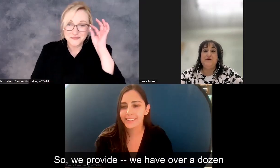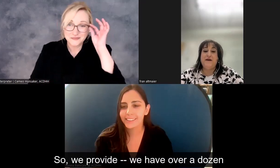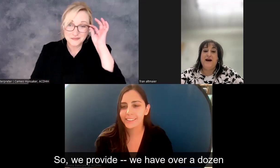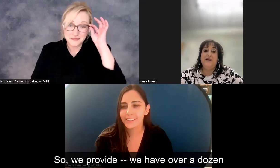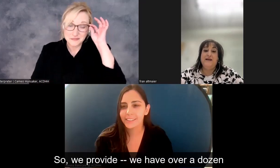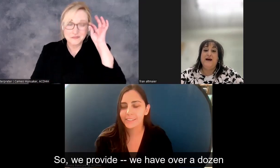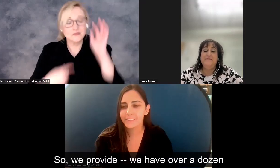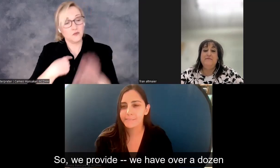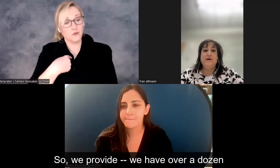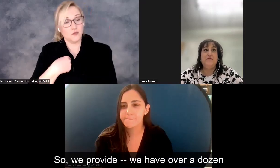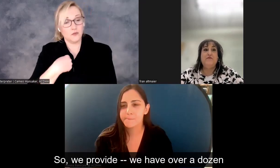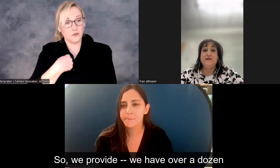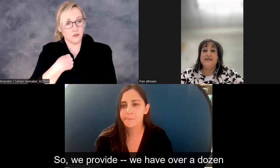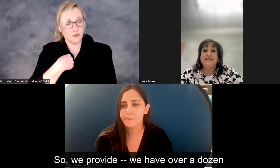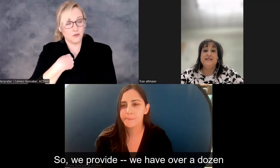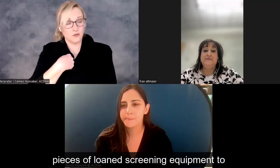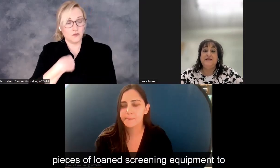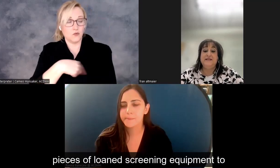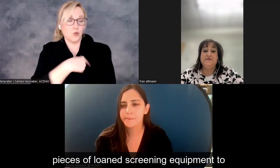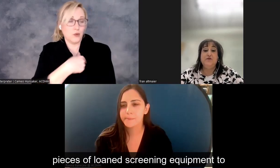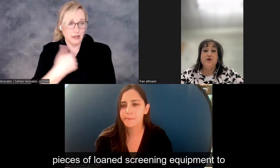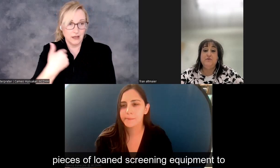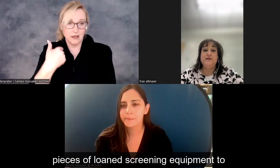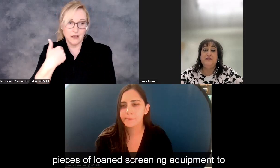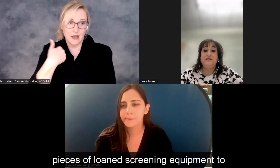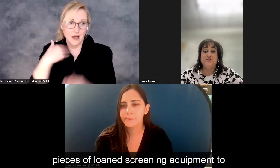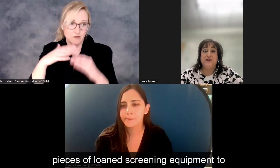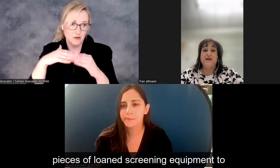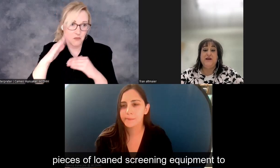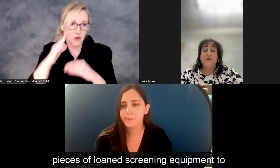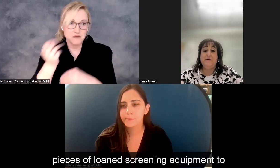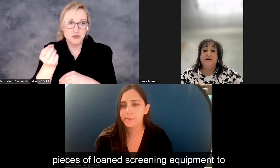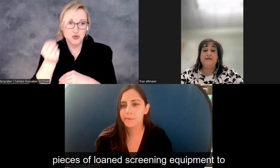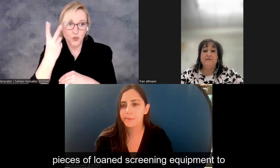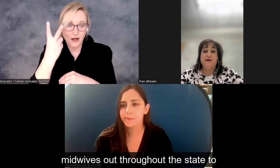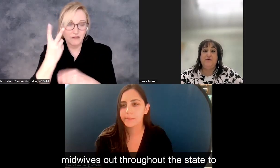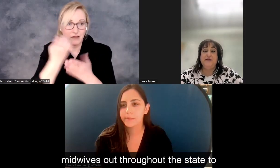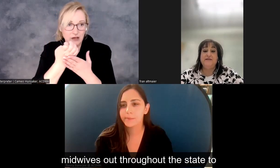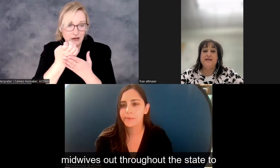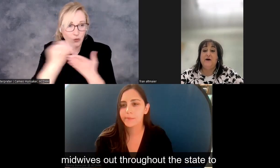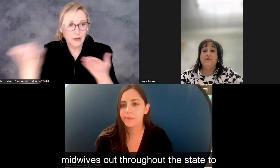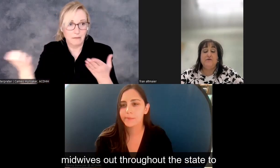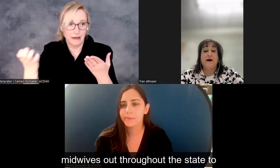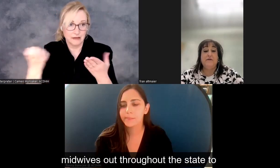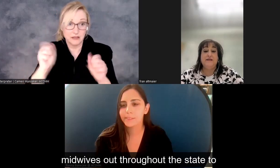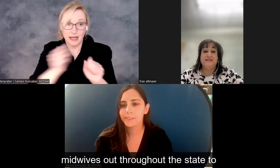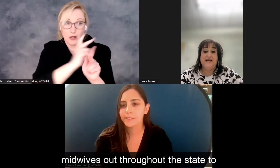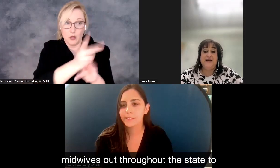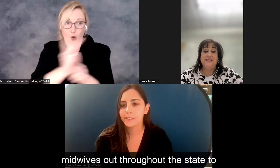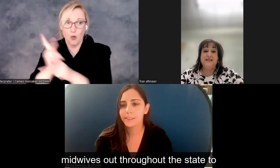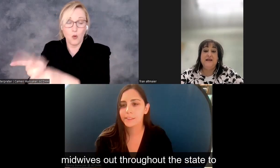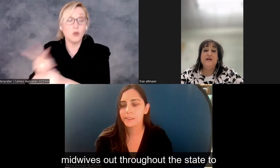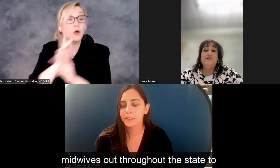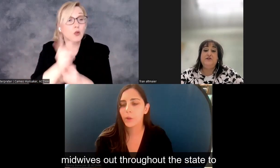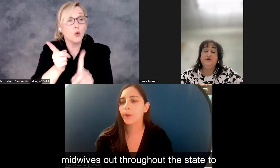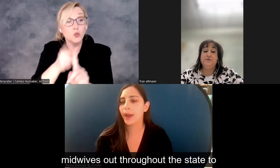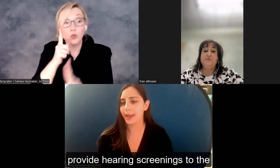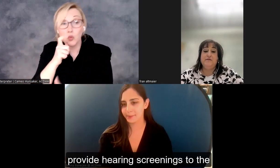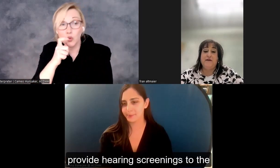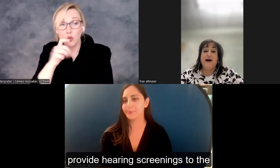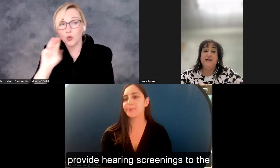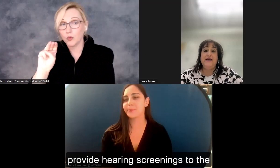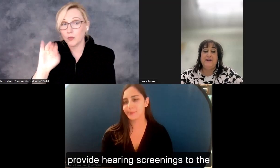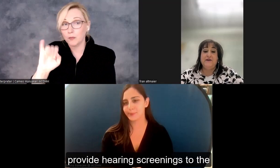we provide, we have over a dozen pieces of loaned screening equipment to midwives out throughout the state